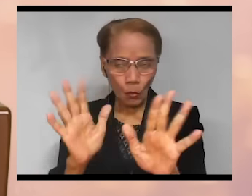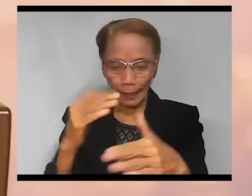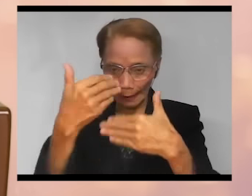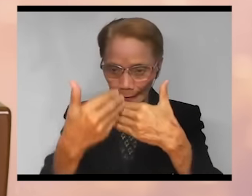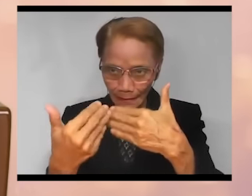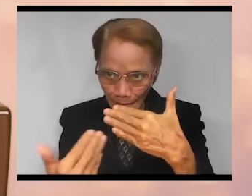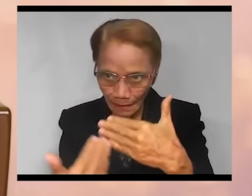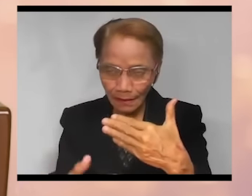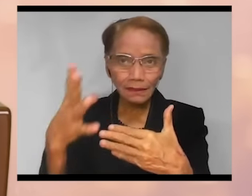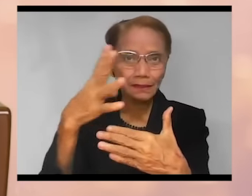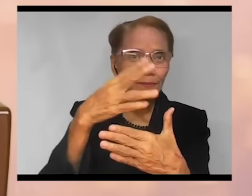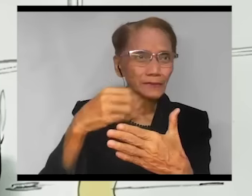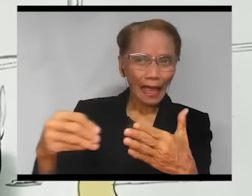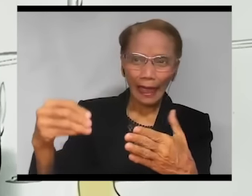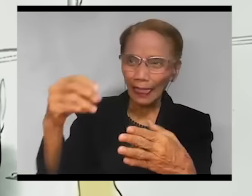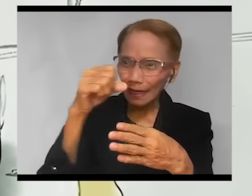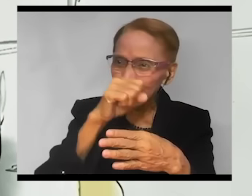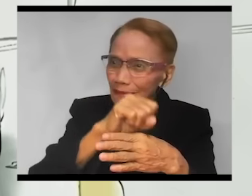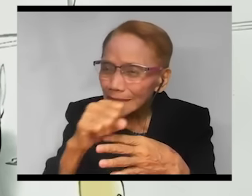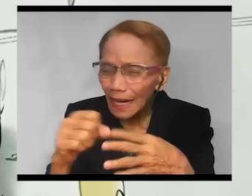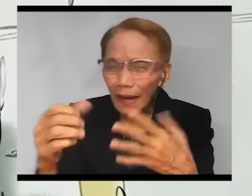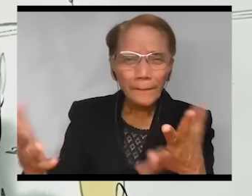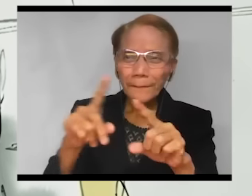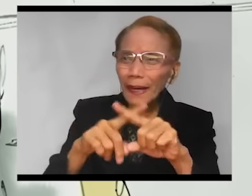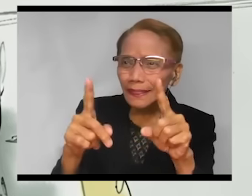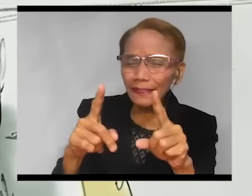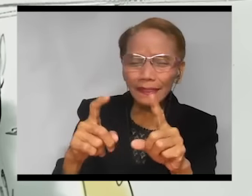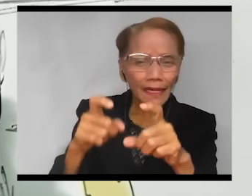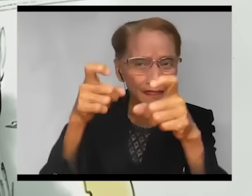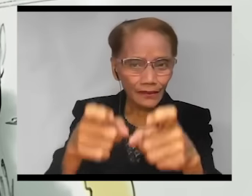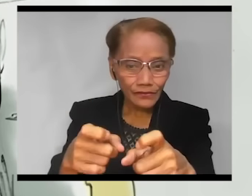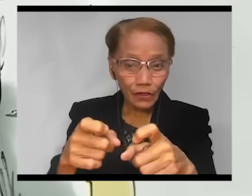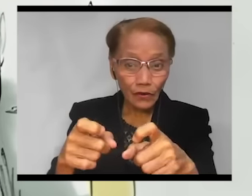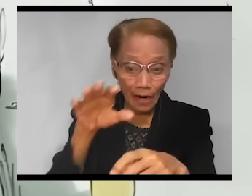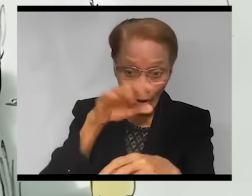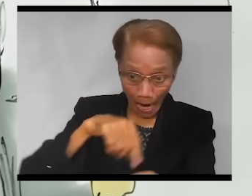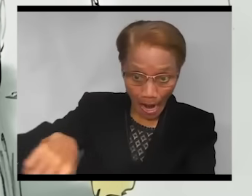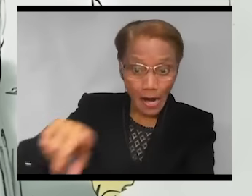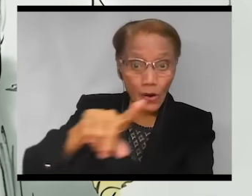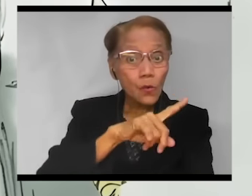bread and grain, but the gift of our calling,